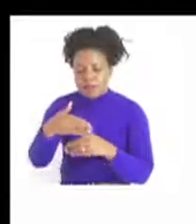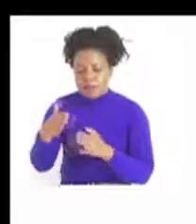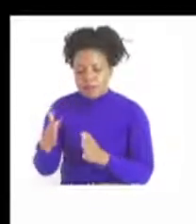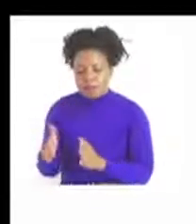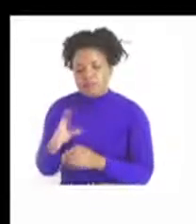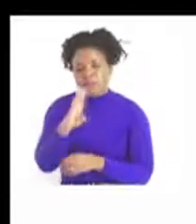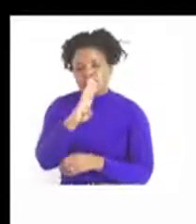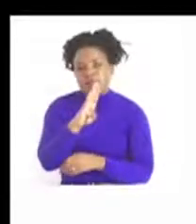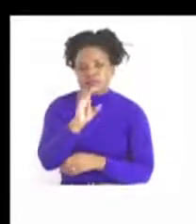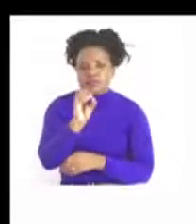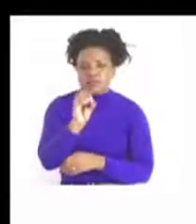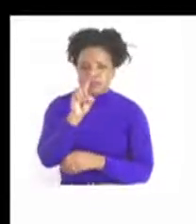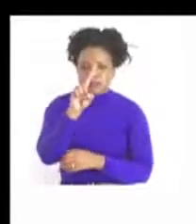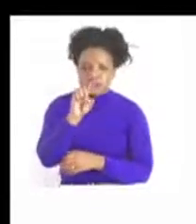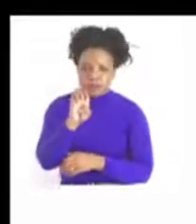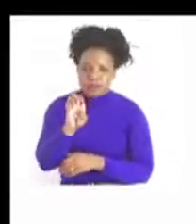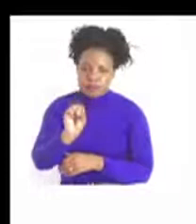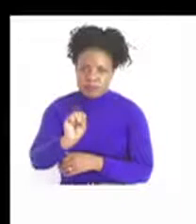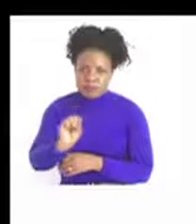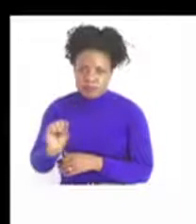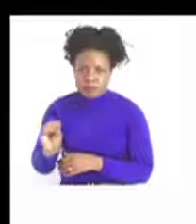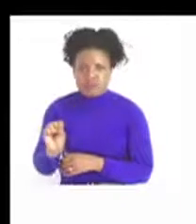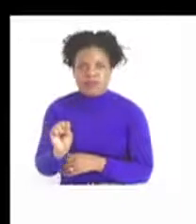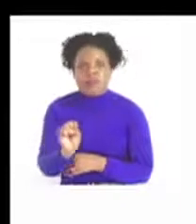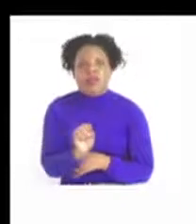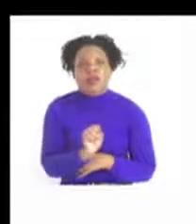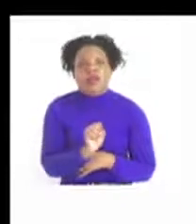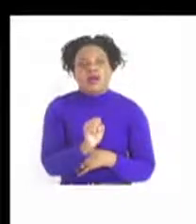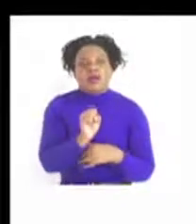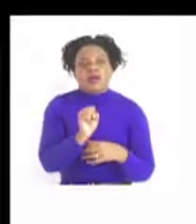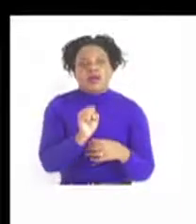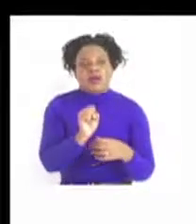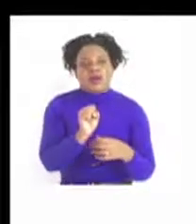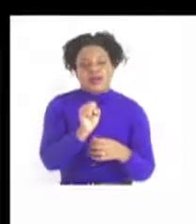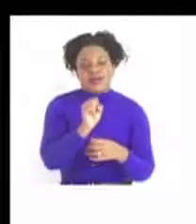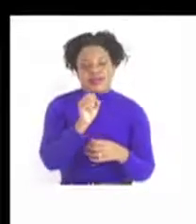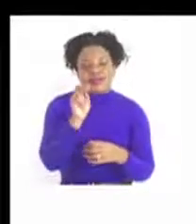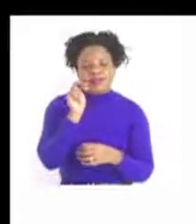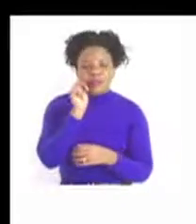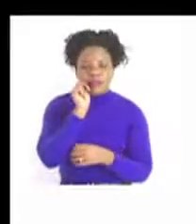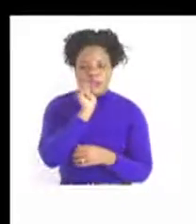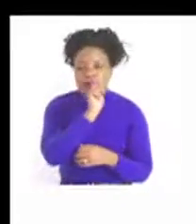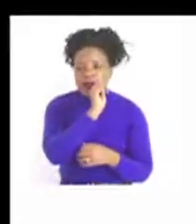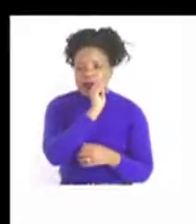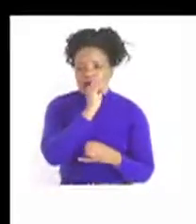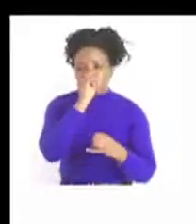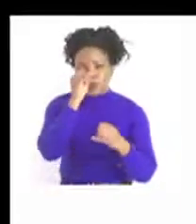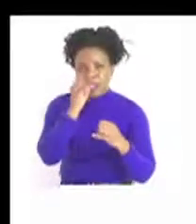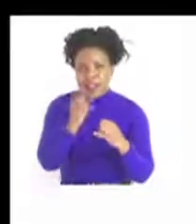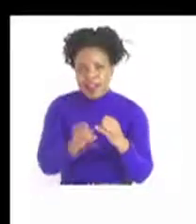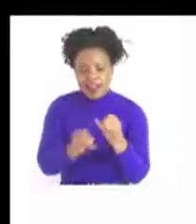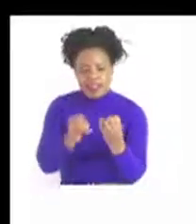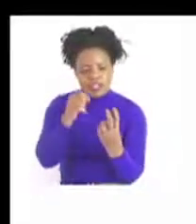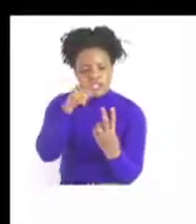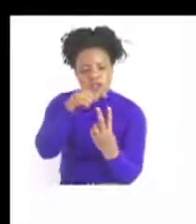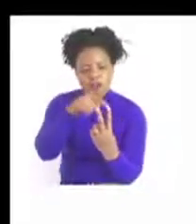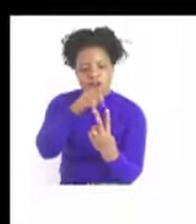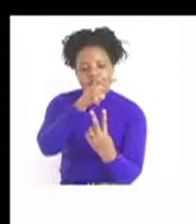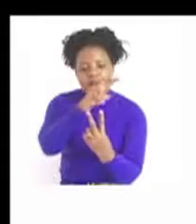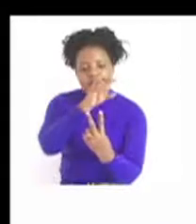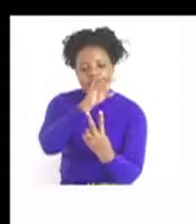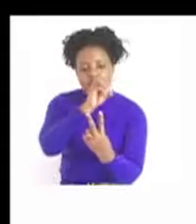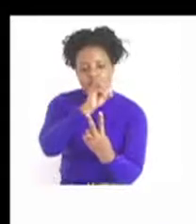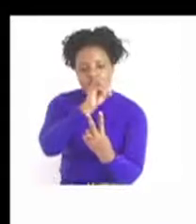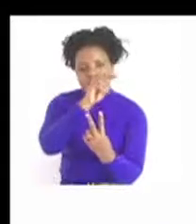by Y, only add an S. For example, 1 tray,